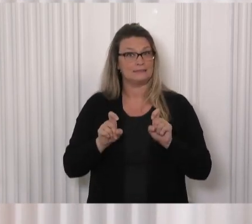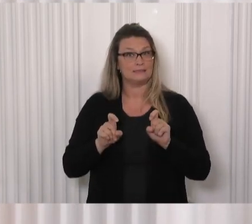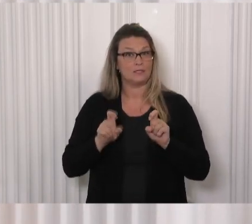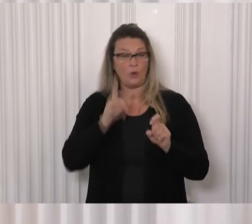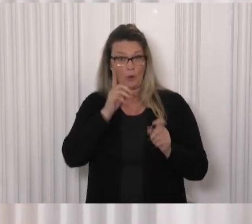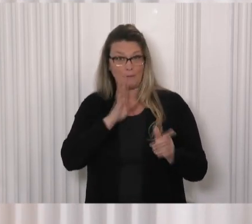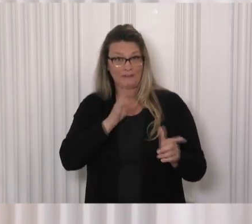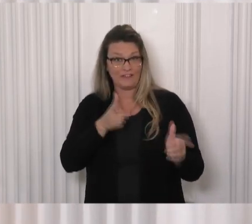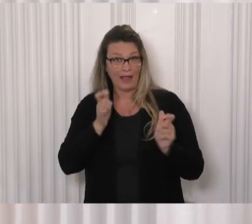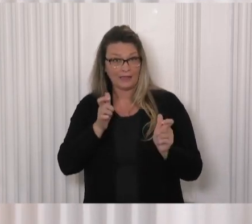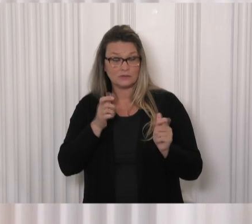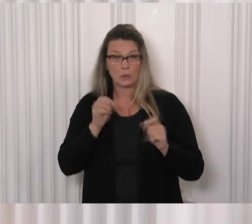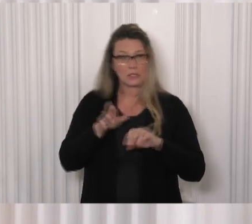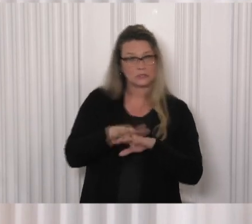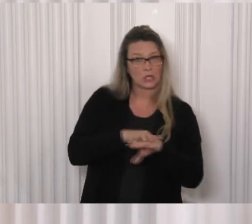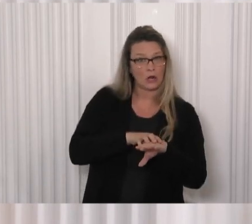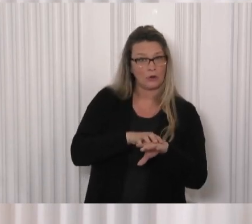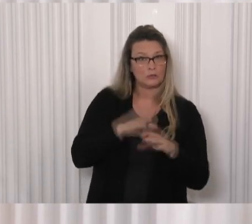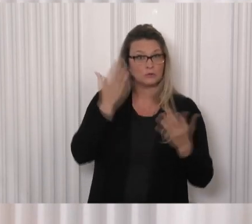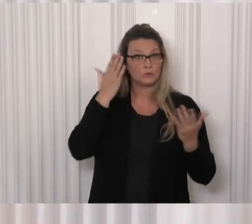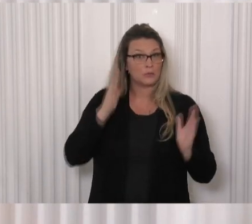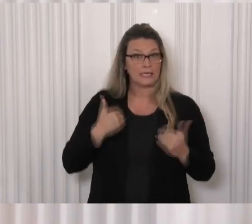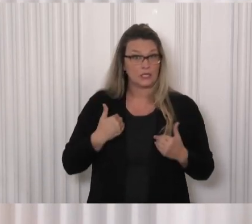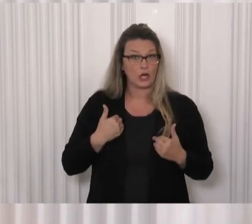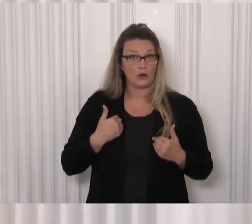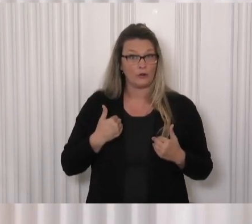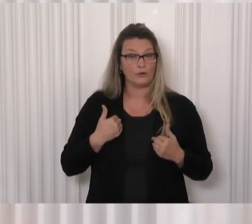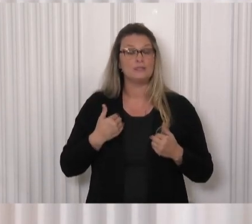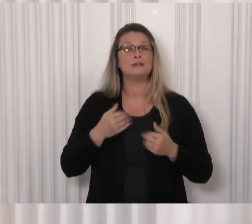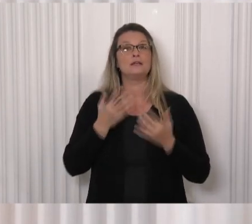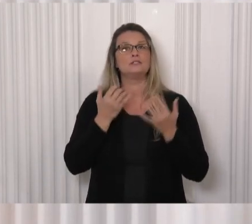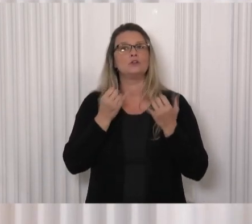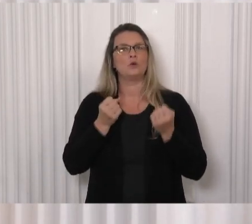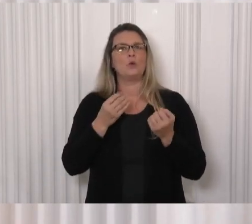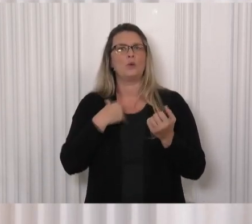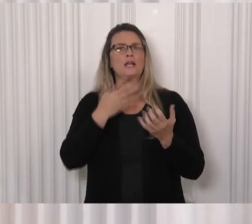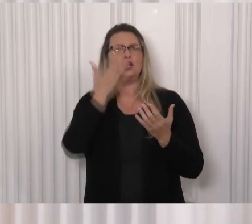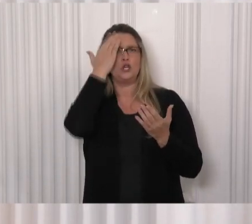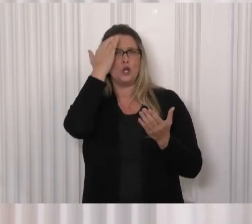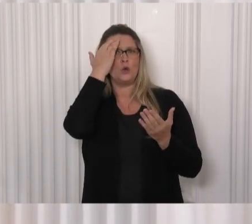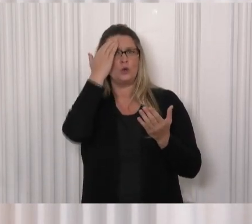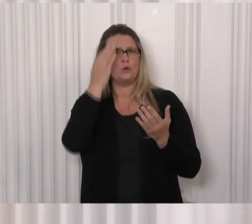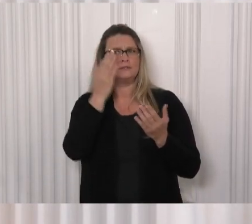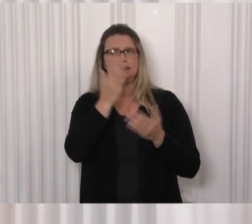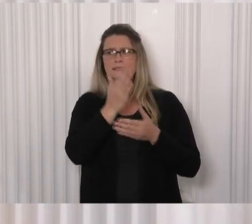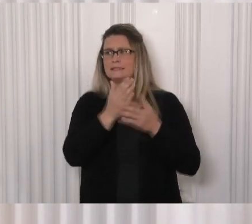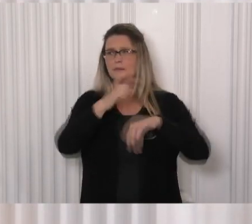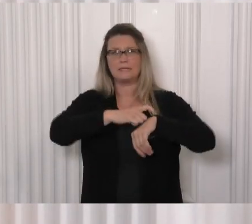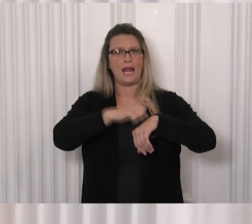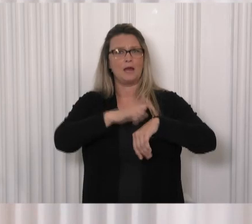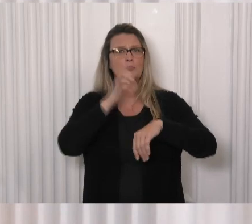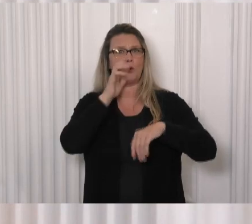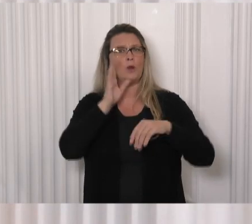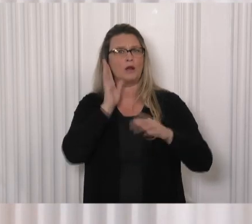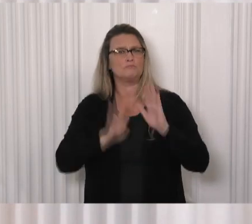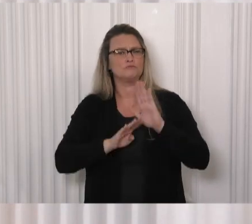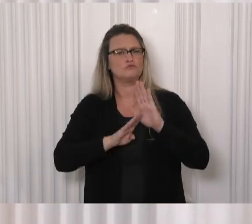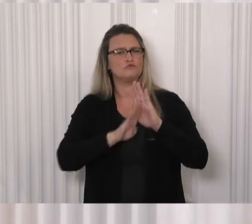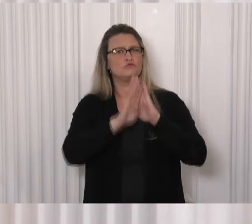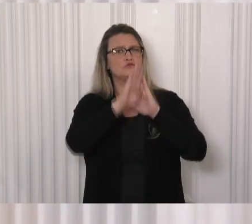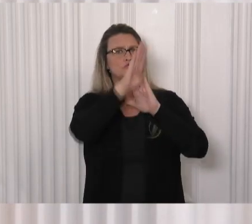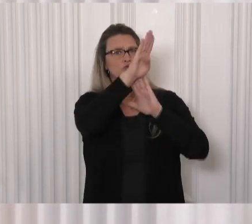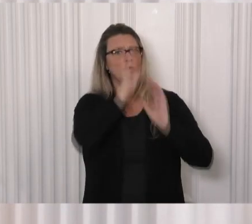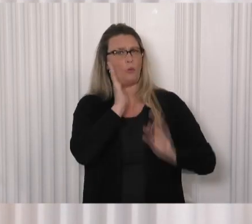the novel coronavirus, because we knew at some point we would see a great uptick when the